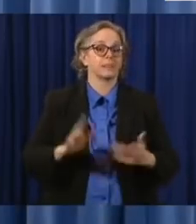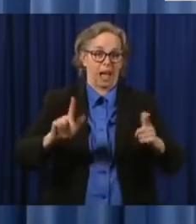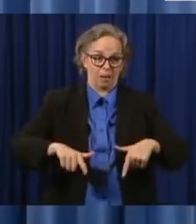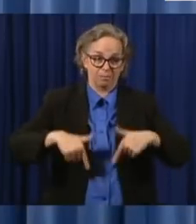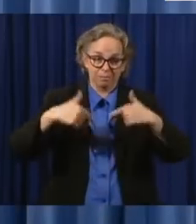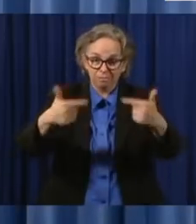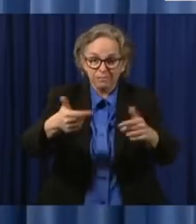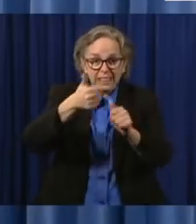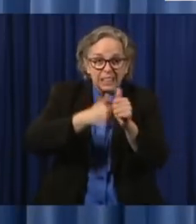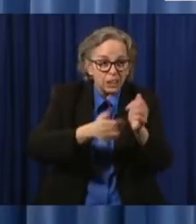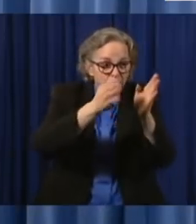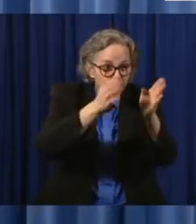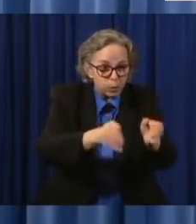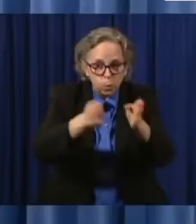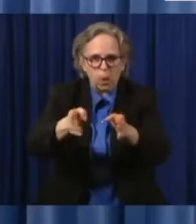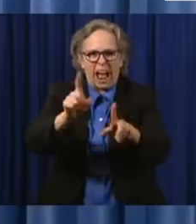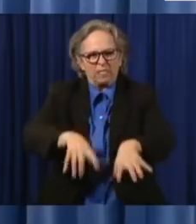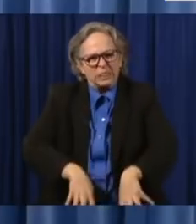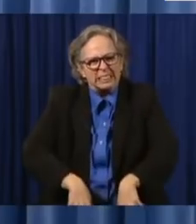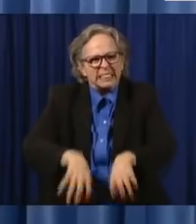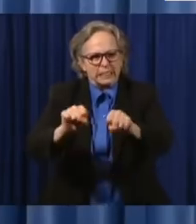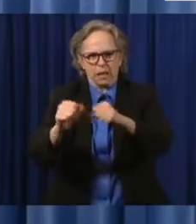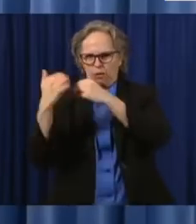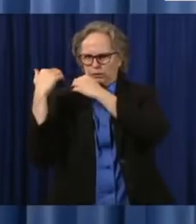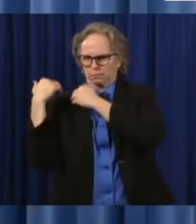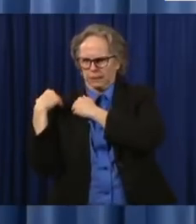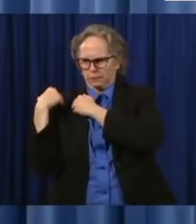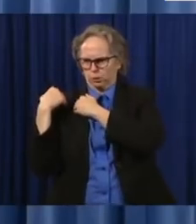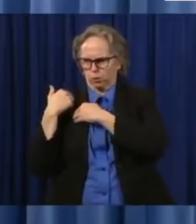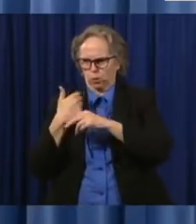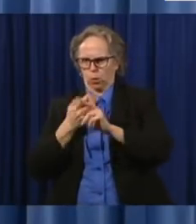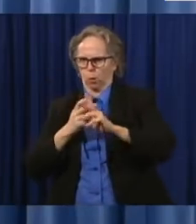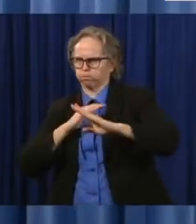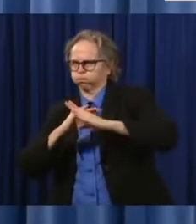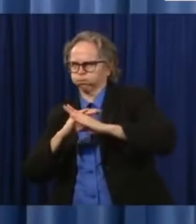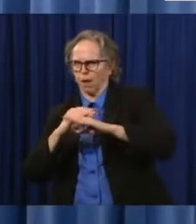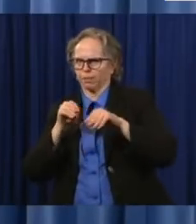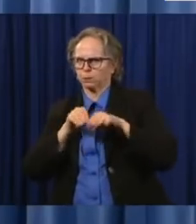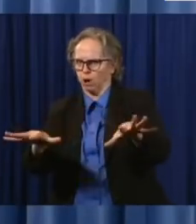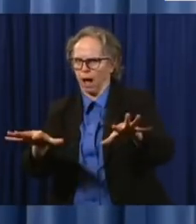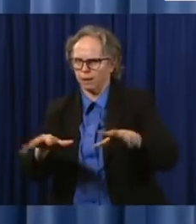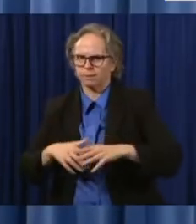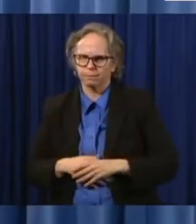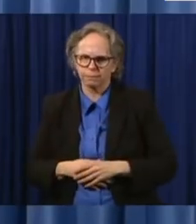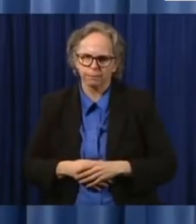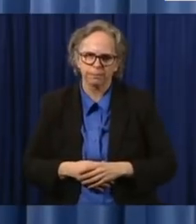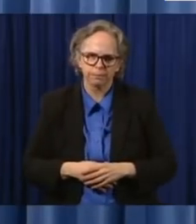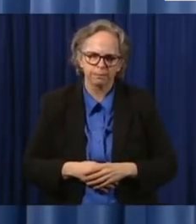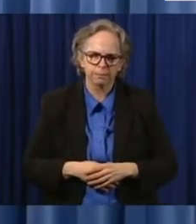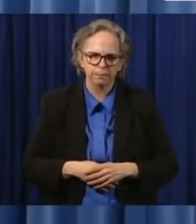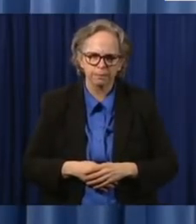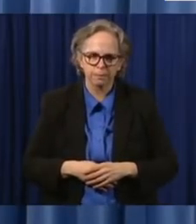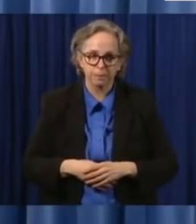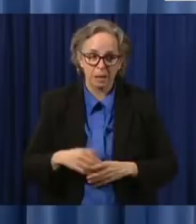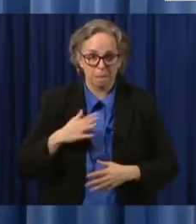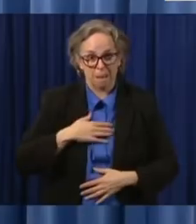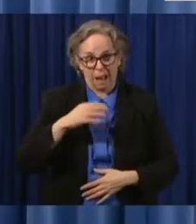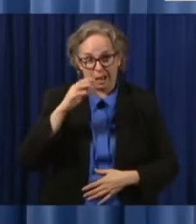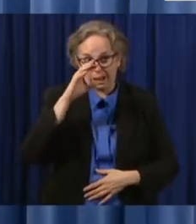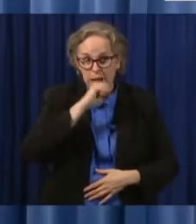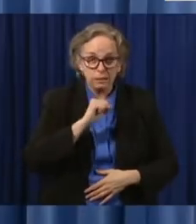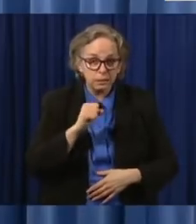slow the spread. No other time in our lives, no other time, my guess, for all of us, we will have